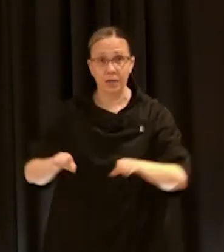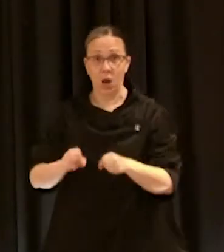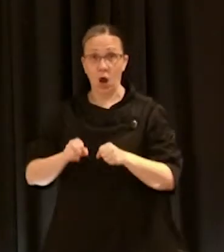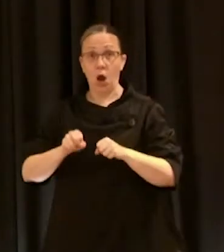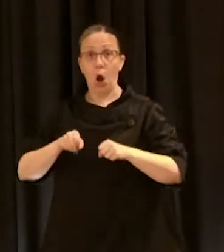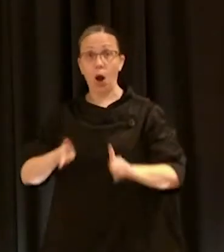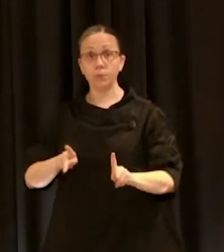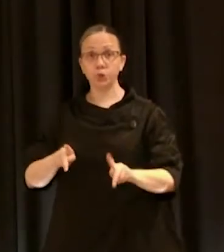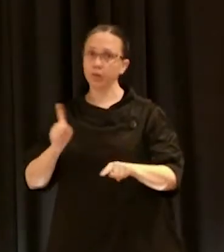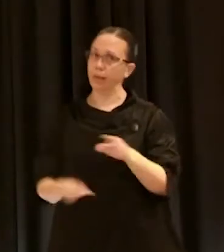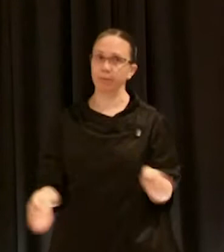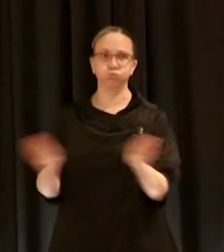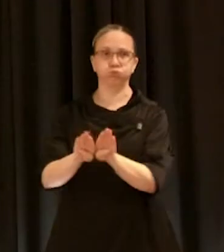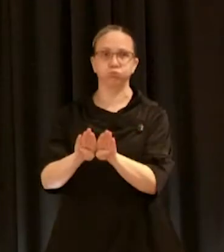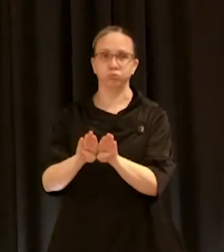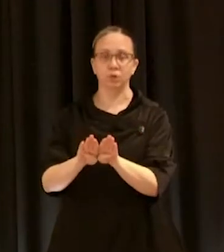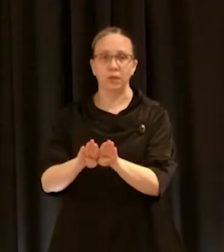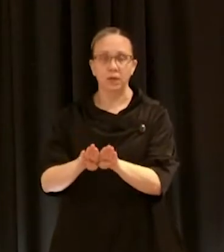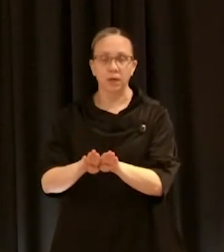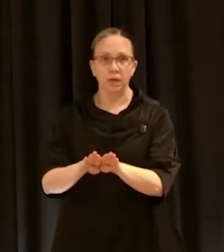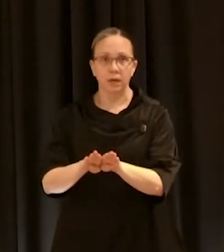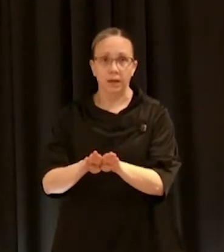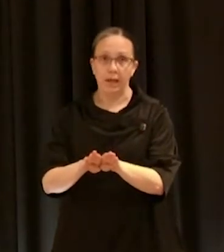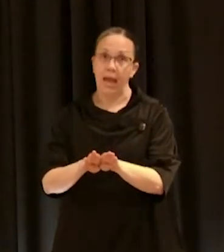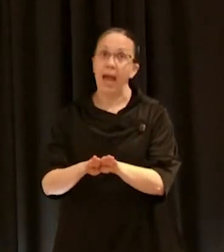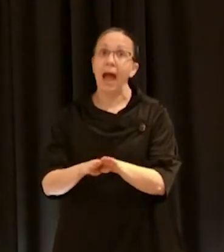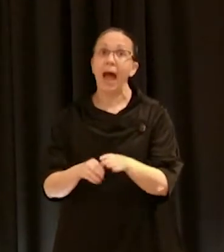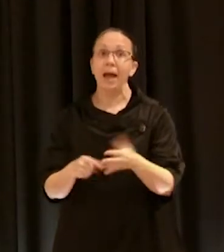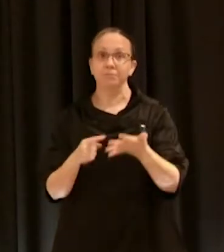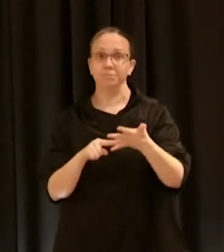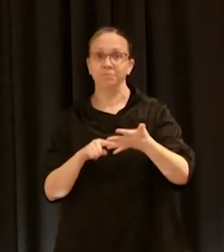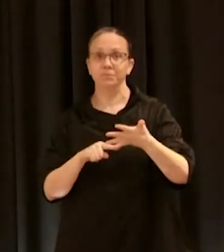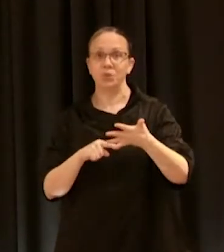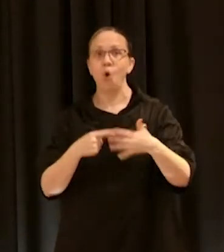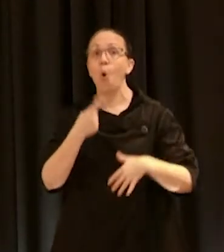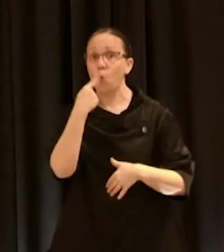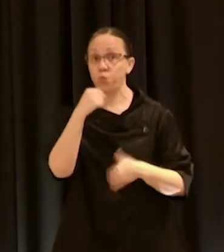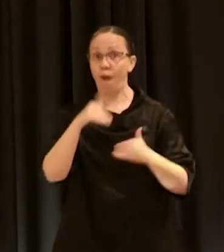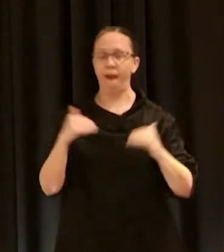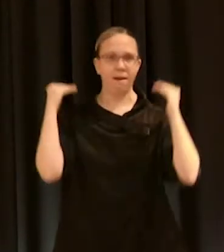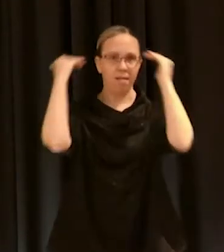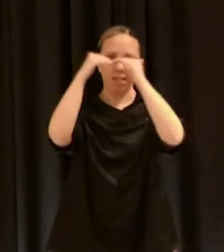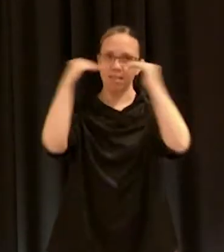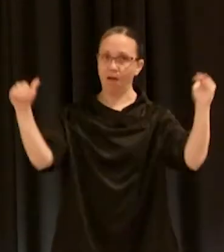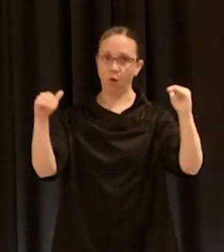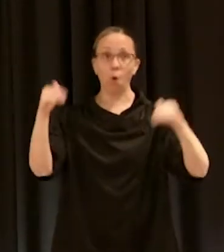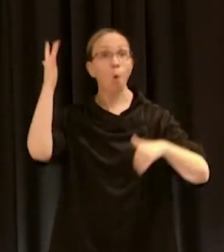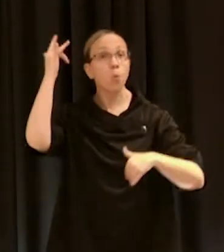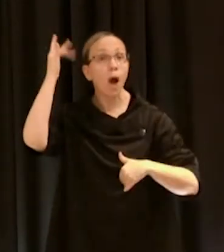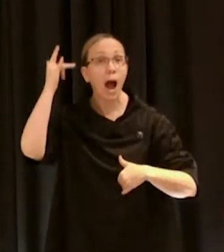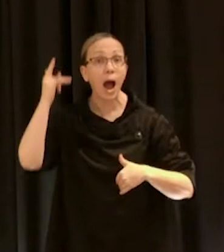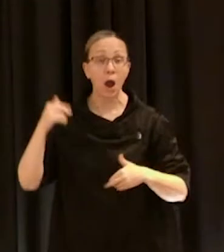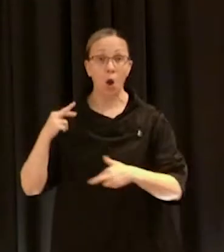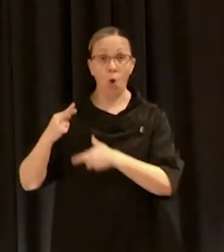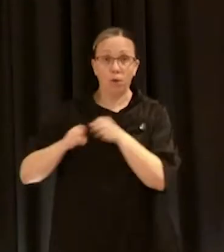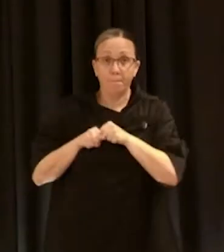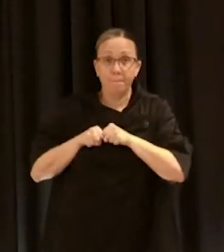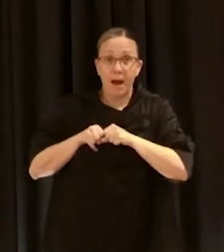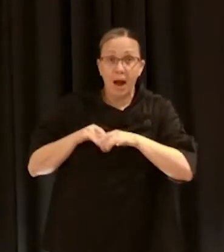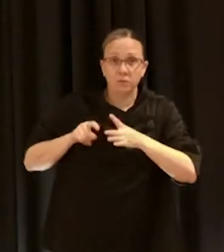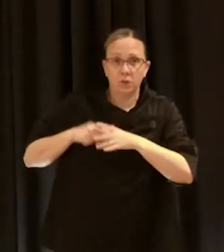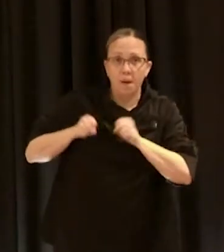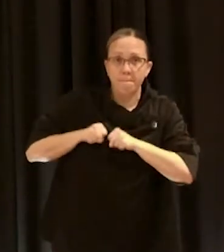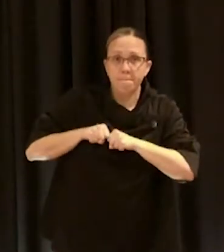can shut revival, that it puts us on the red level. Red, because when this revival